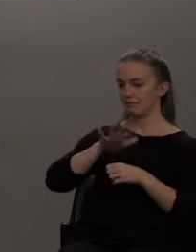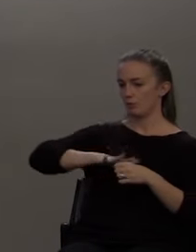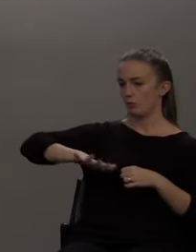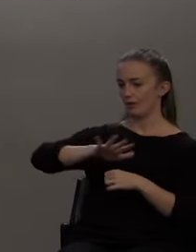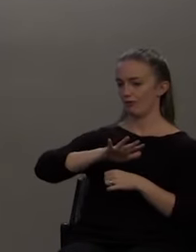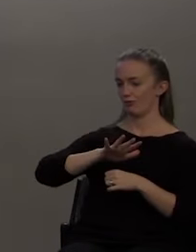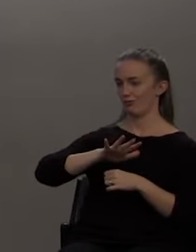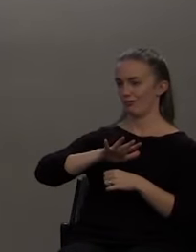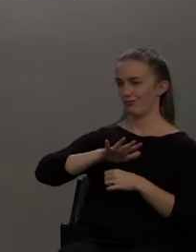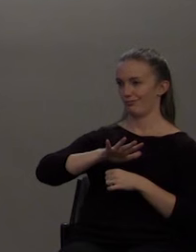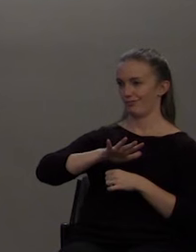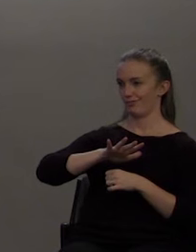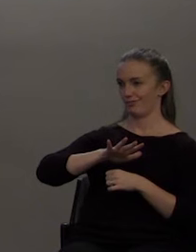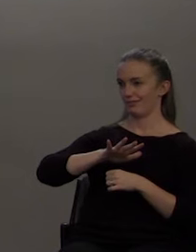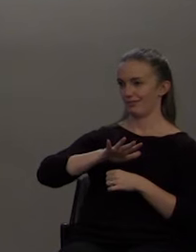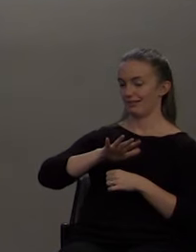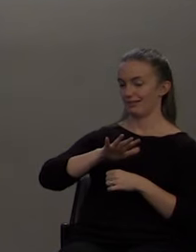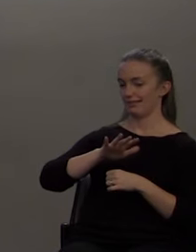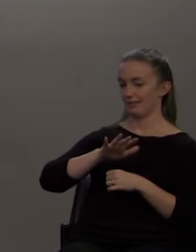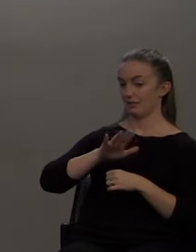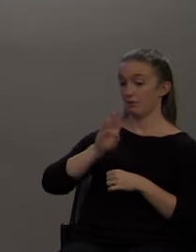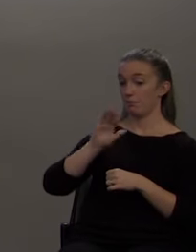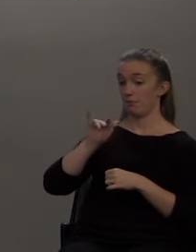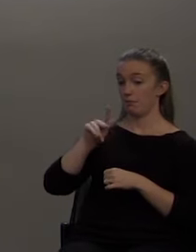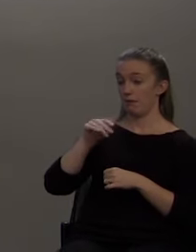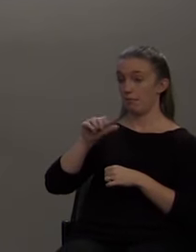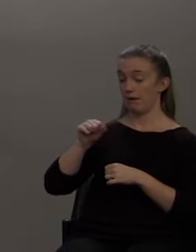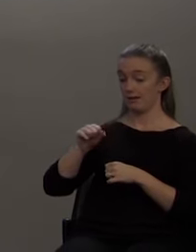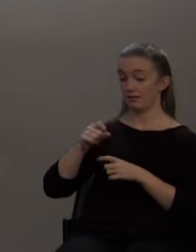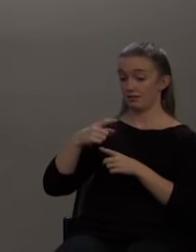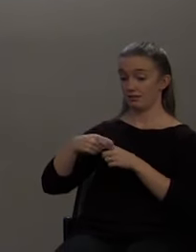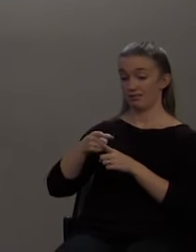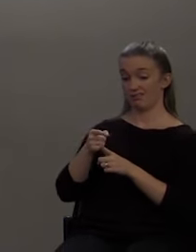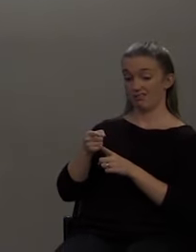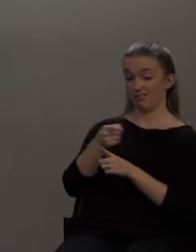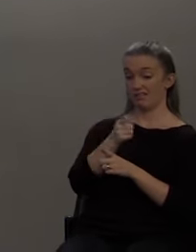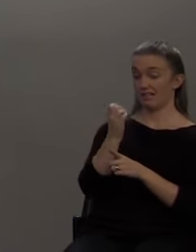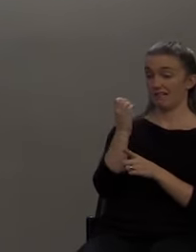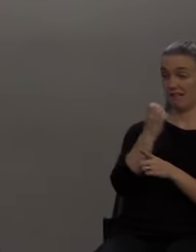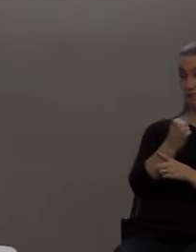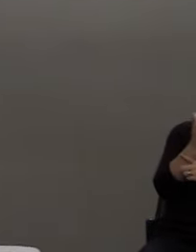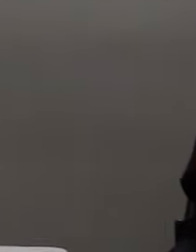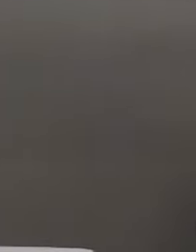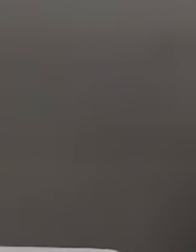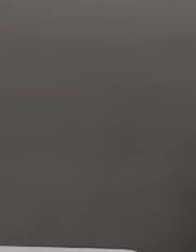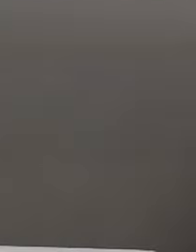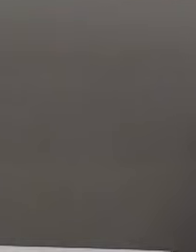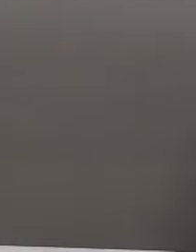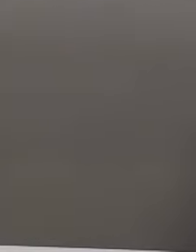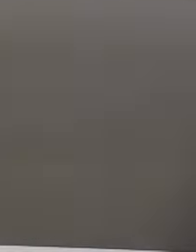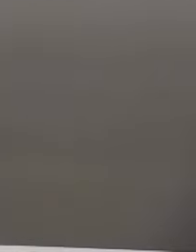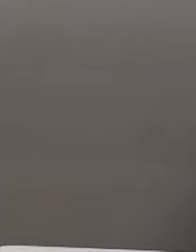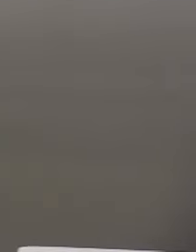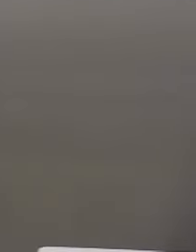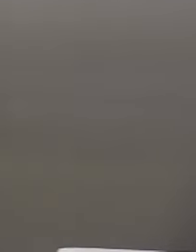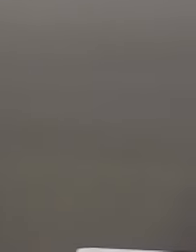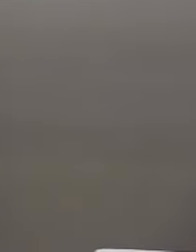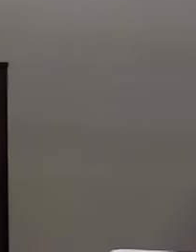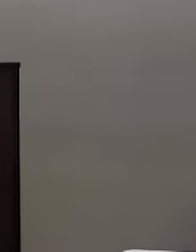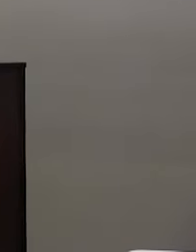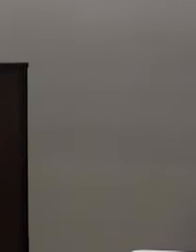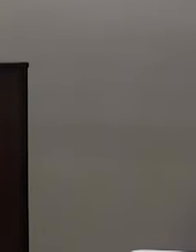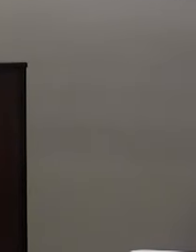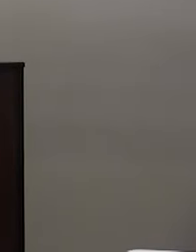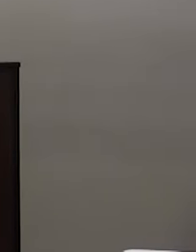location east of the bypass, or east of 4th Street, seemed like it's never done as well as